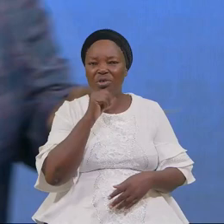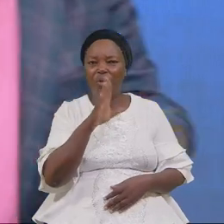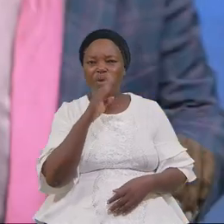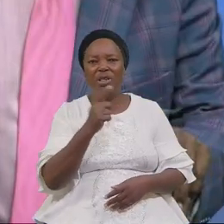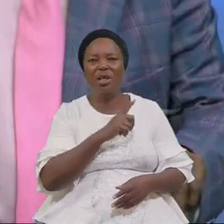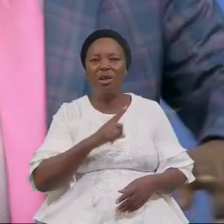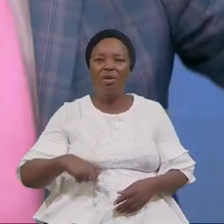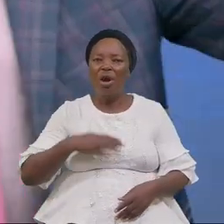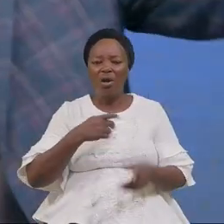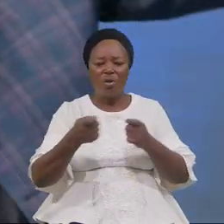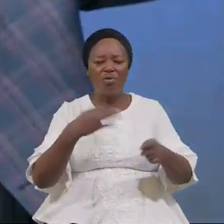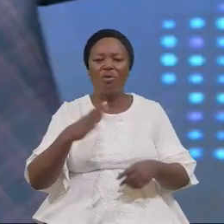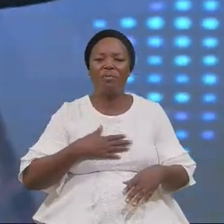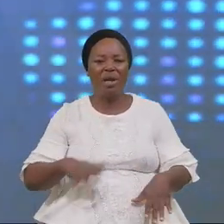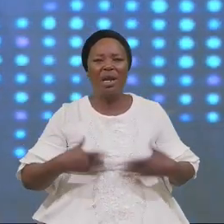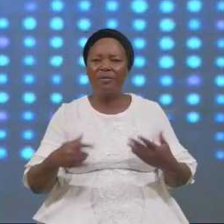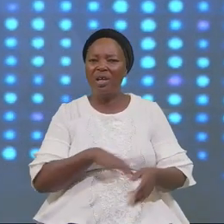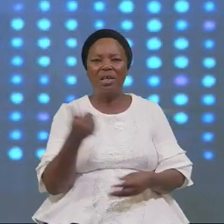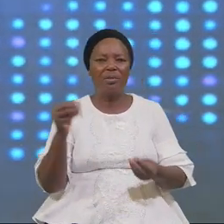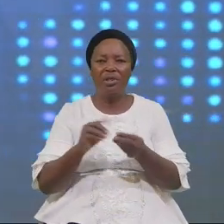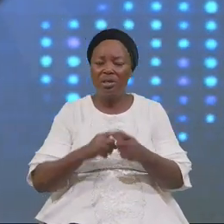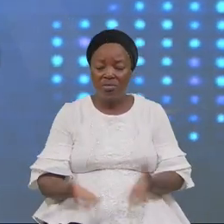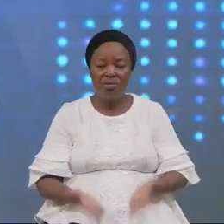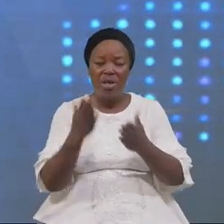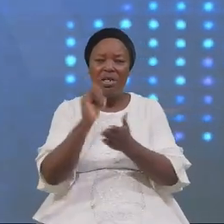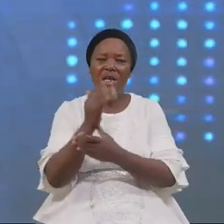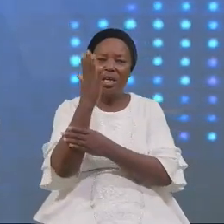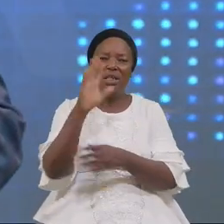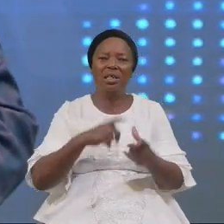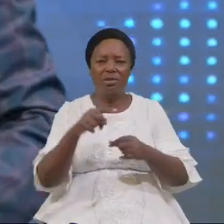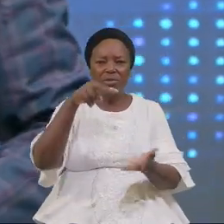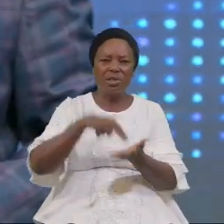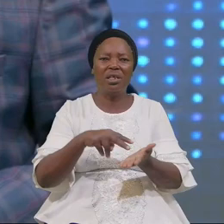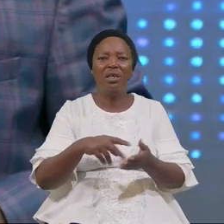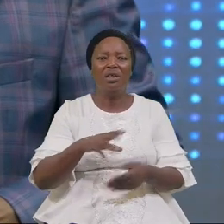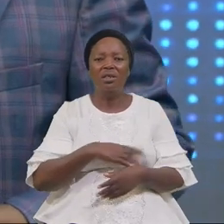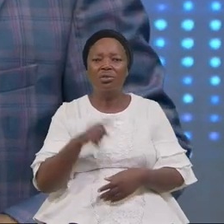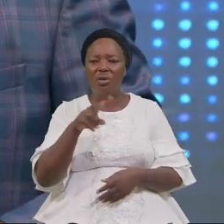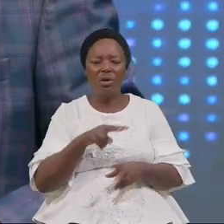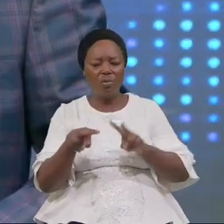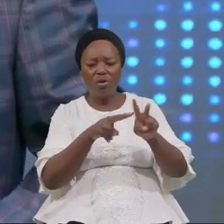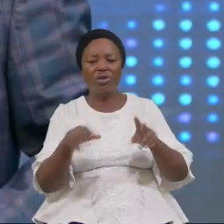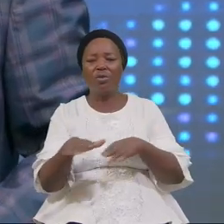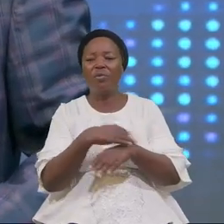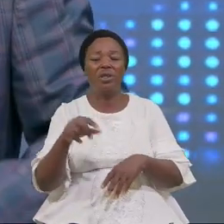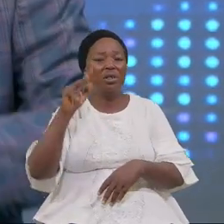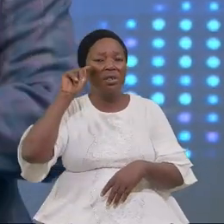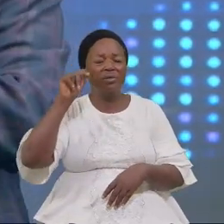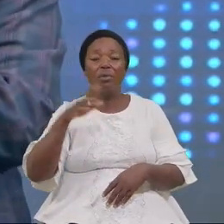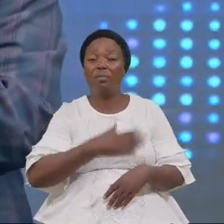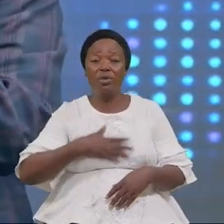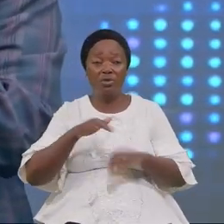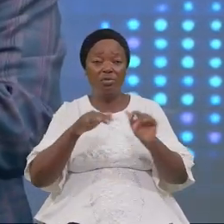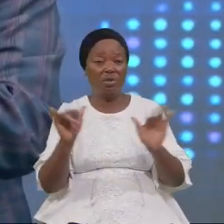life anymore. And you raise up the hand and you stand up. You're watching over the television, do the same thing.